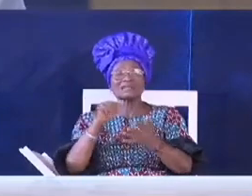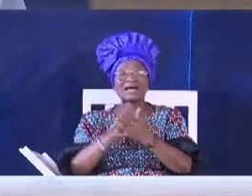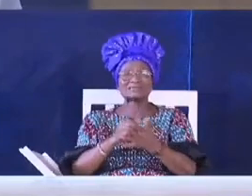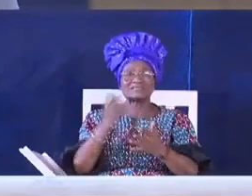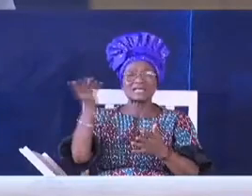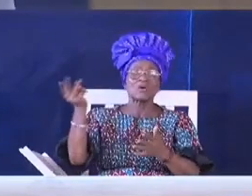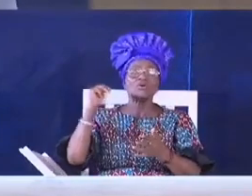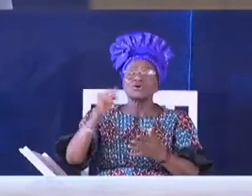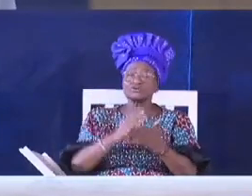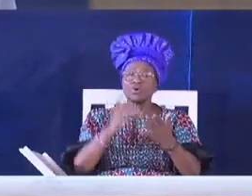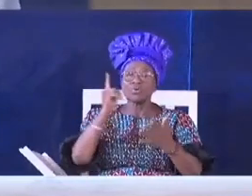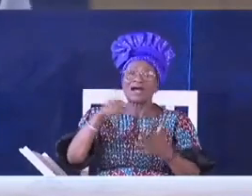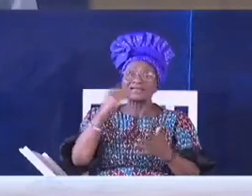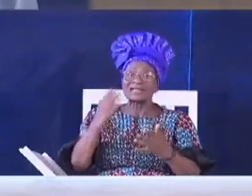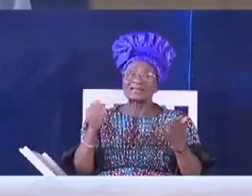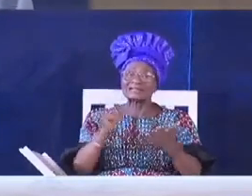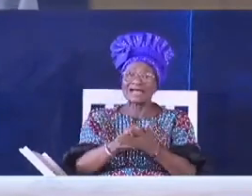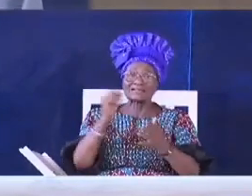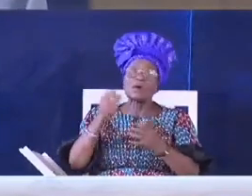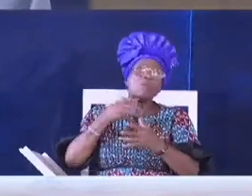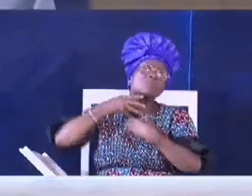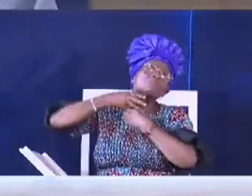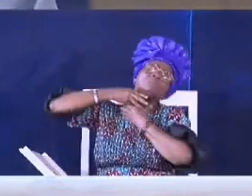neck, that the growth is gone.